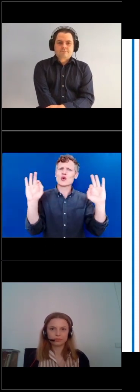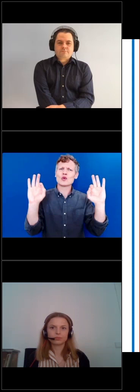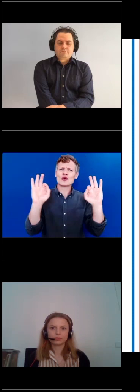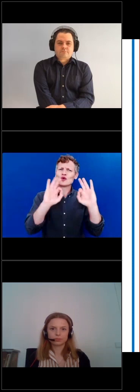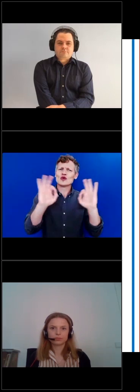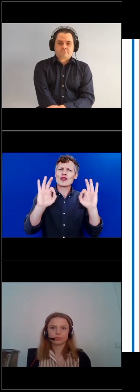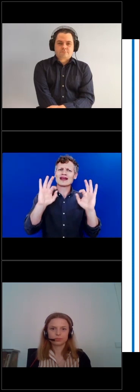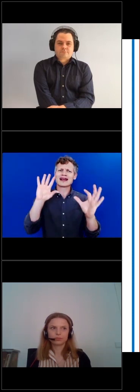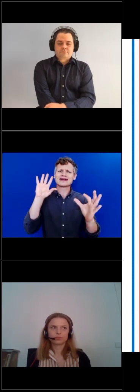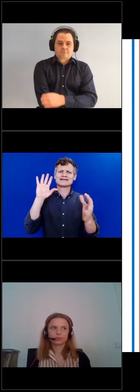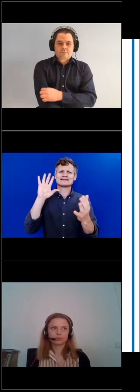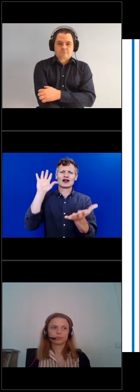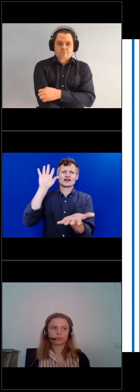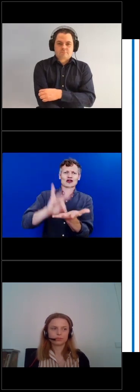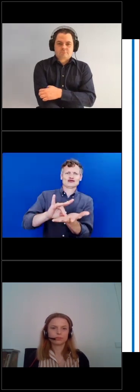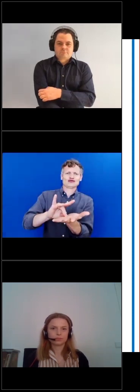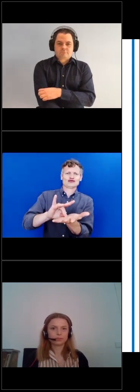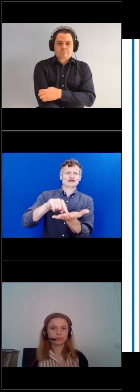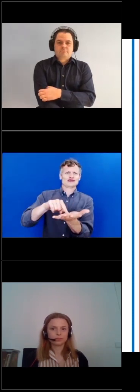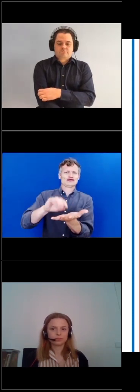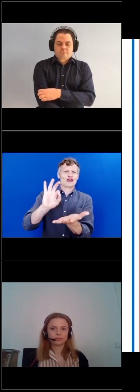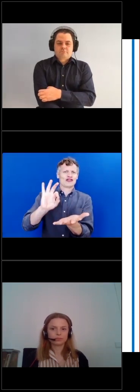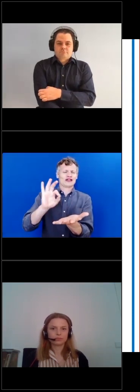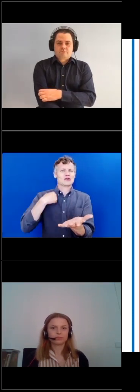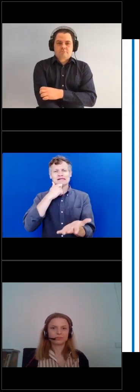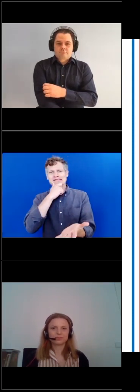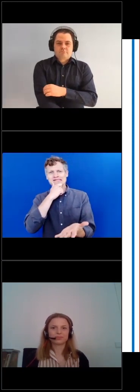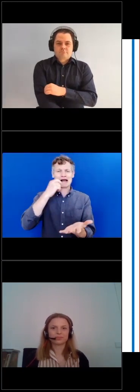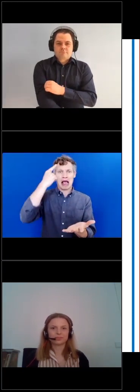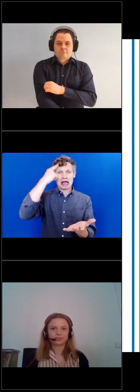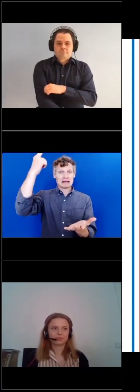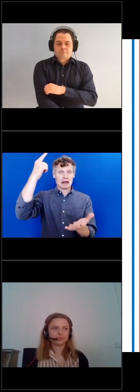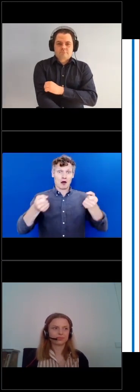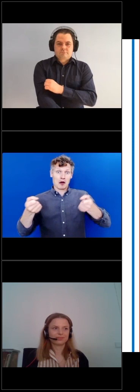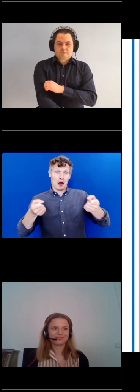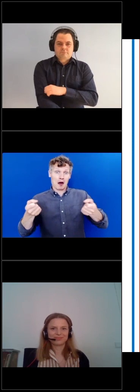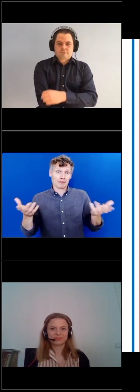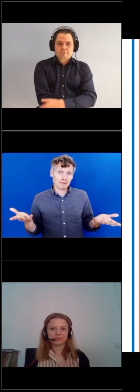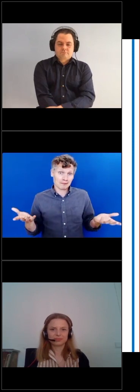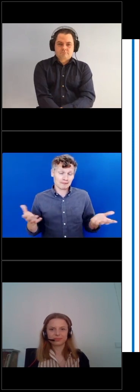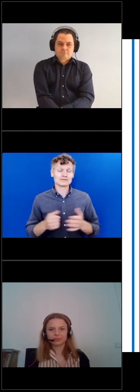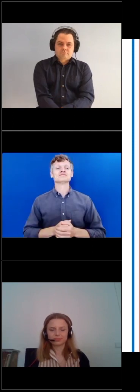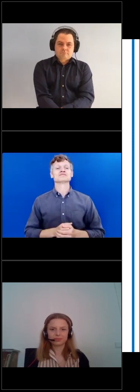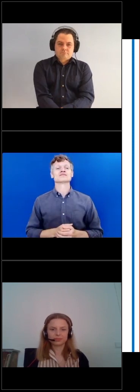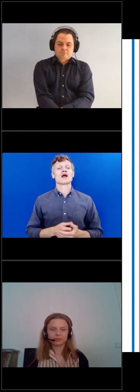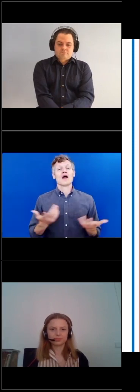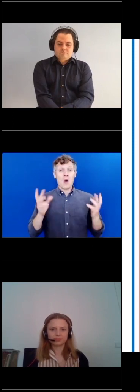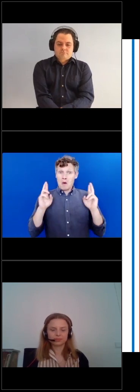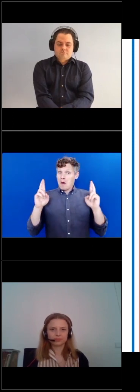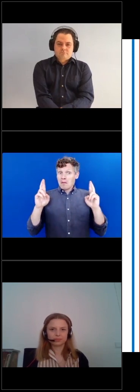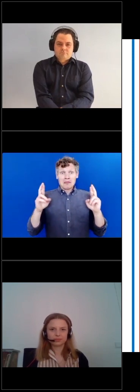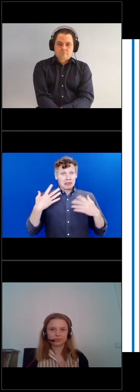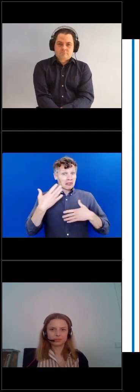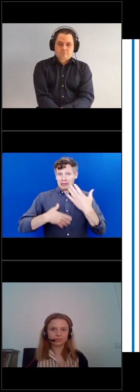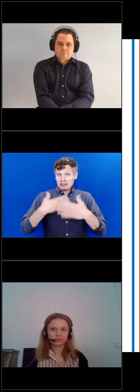the discussion with the disability movement. So hopefully this will be implemented at